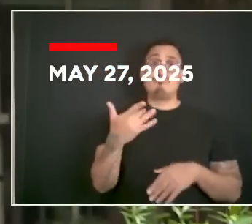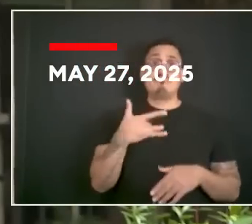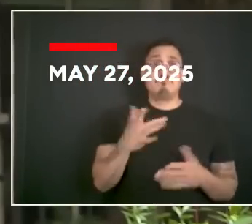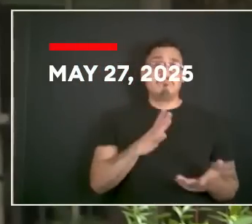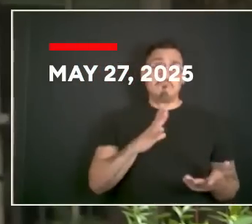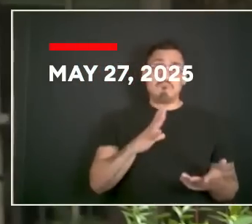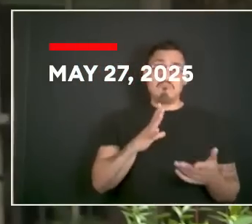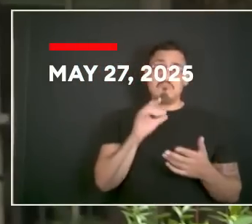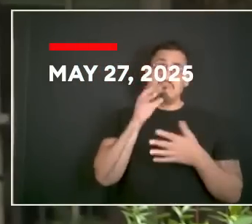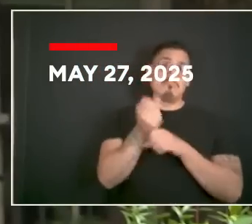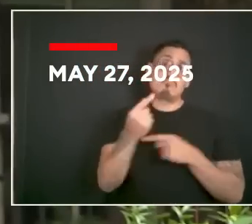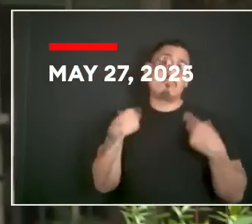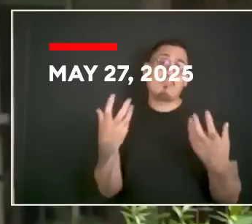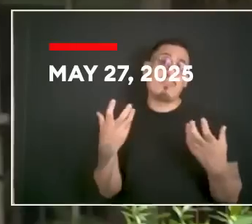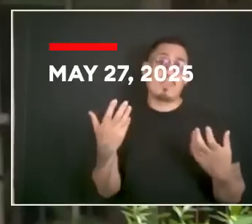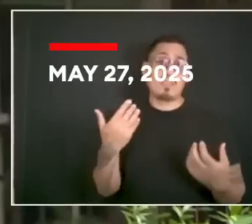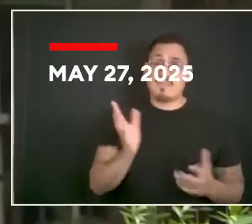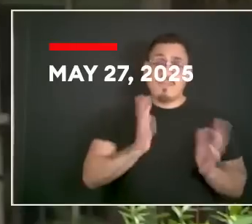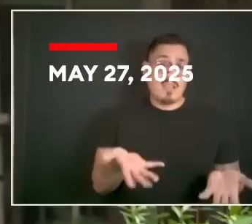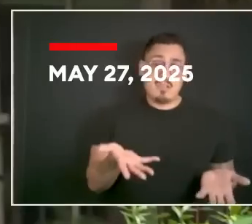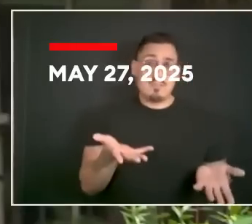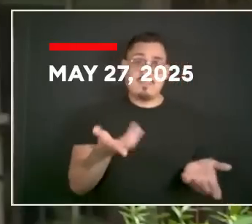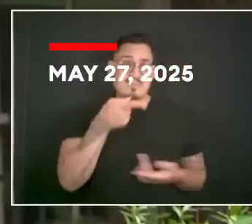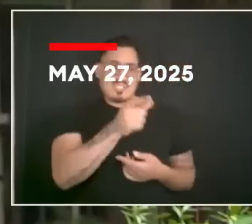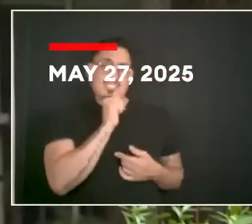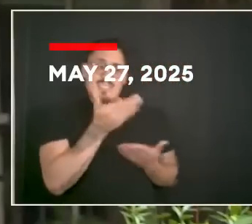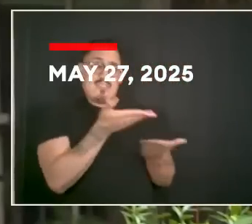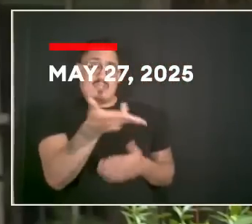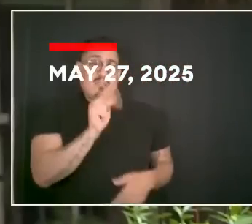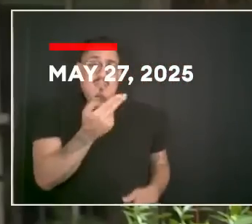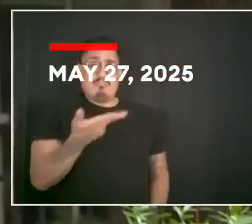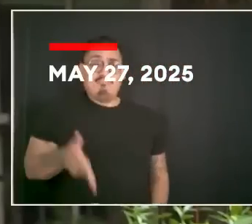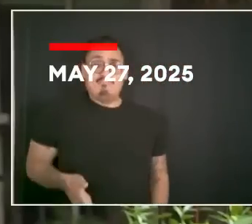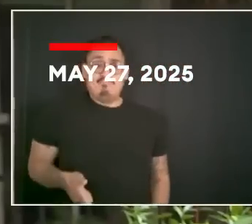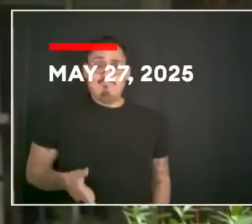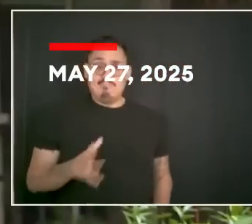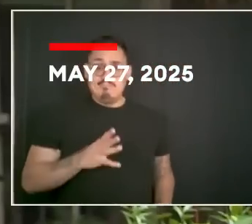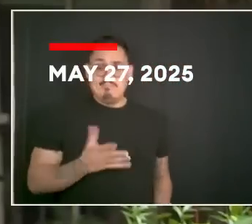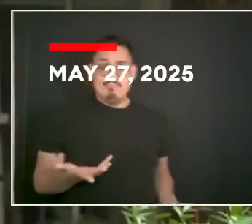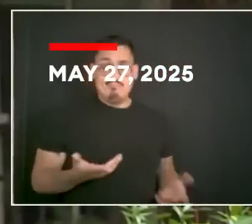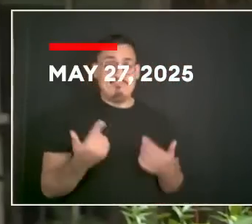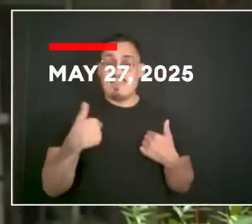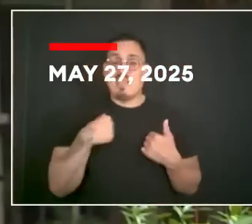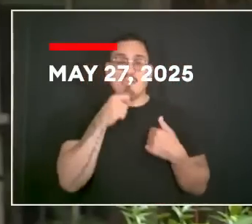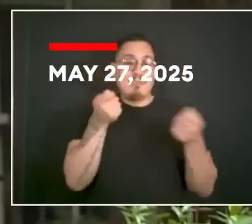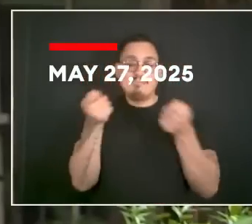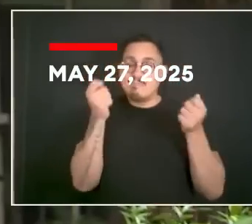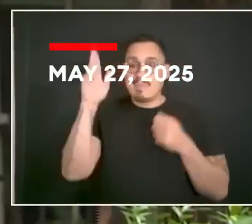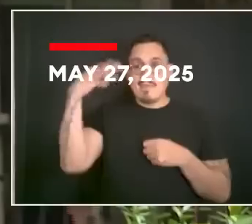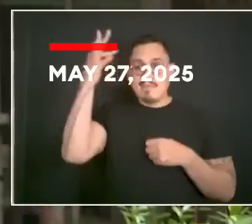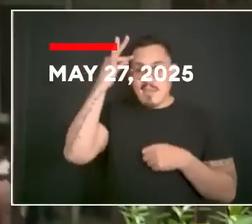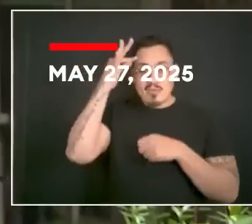okay, that's fine. I'm not on that side. He should not have been carrying a gun. He should be in CCOT, even though I don't handle the federal authorities. I can't make that